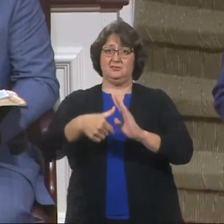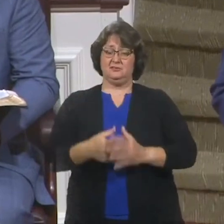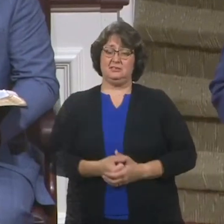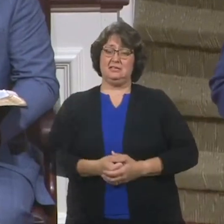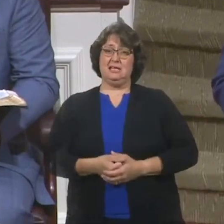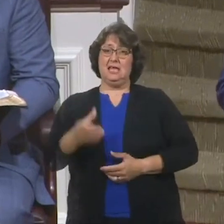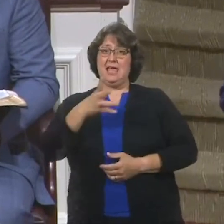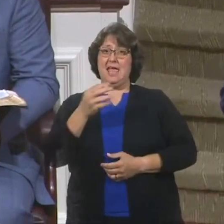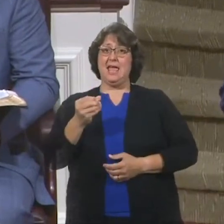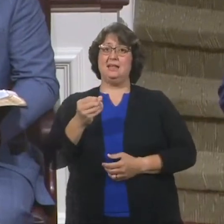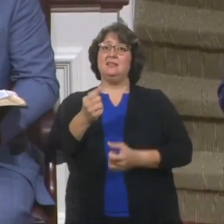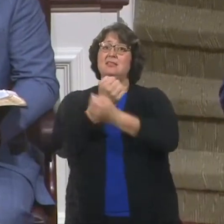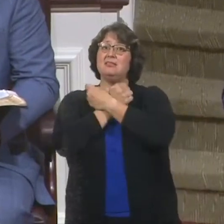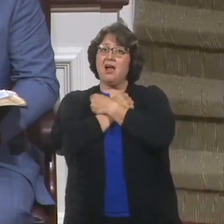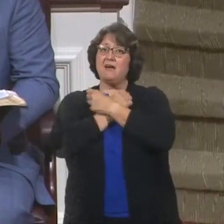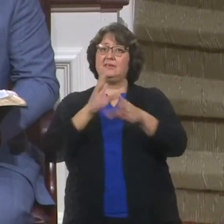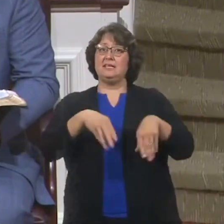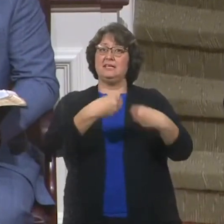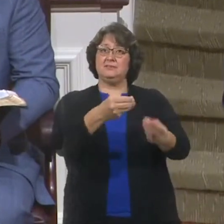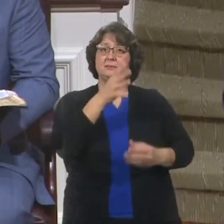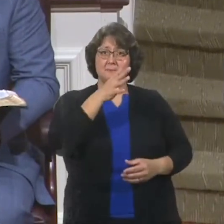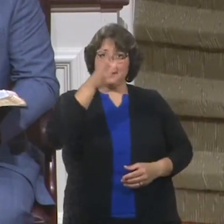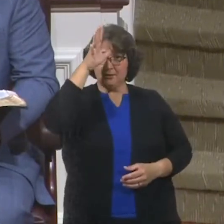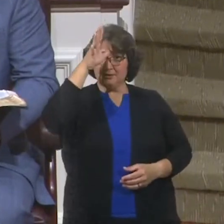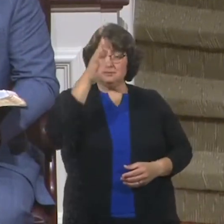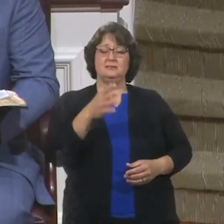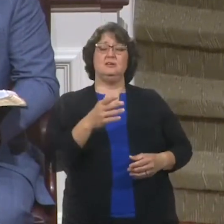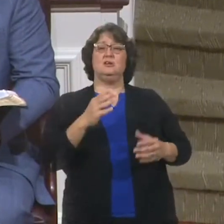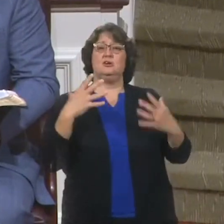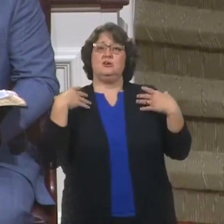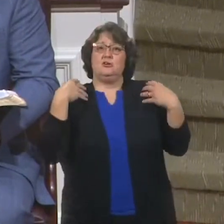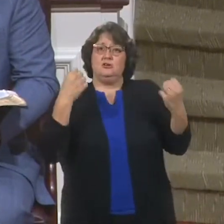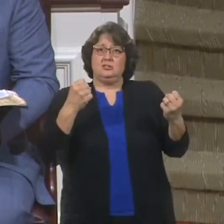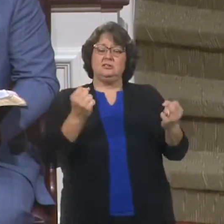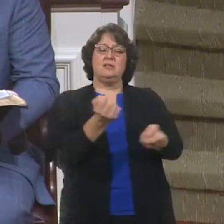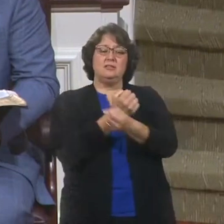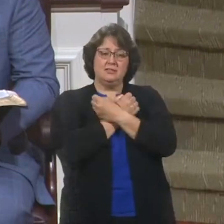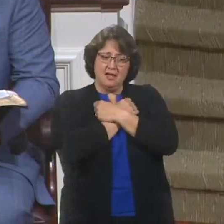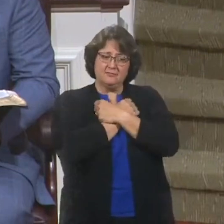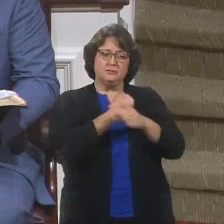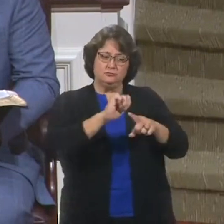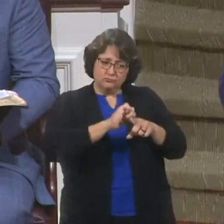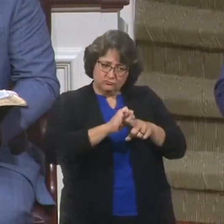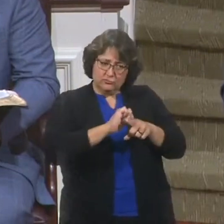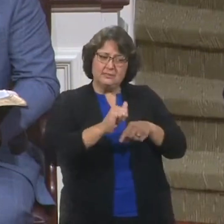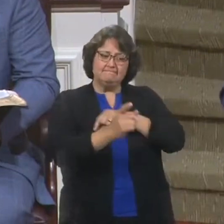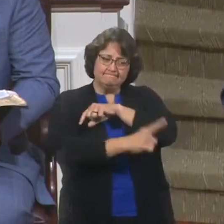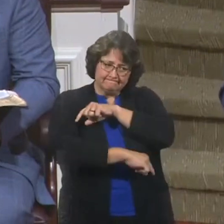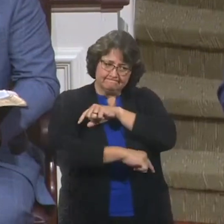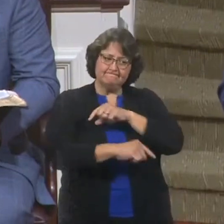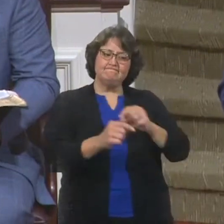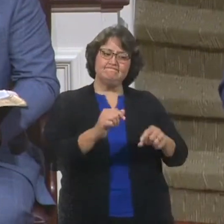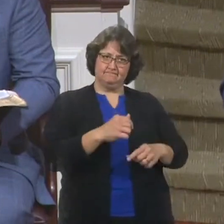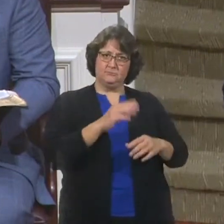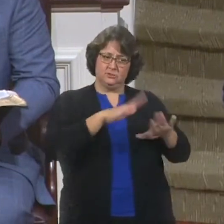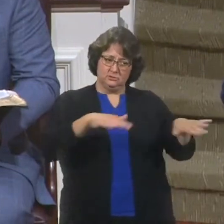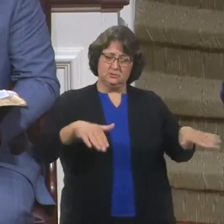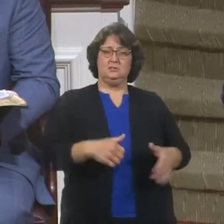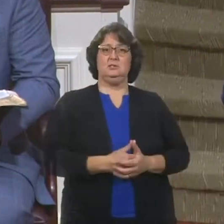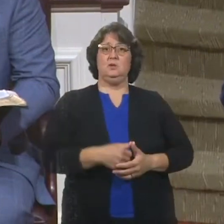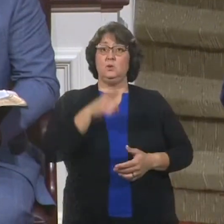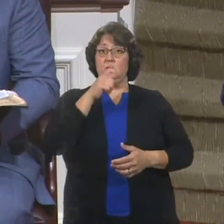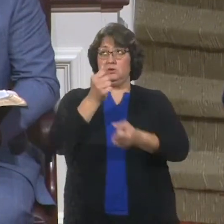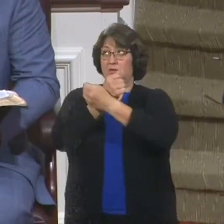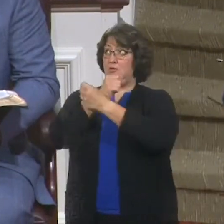does, it gives a parent courage to lovingly administer training and discipline and chastisement. Because whom the